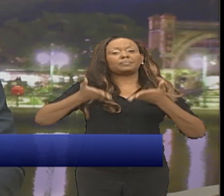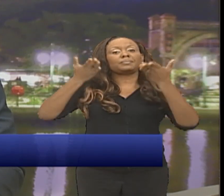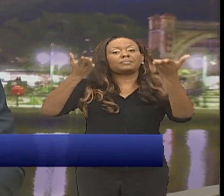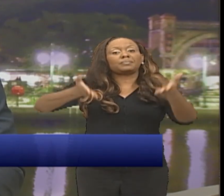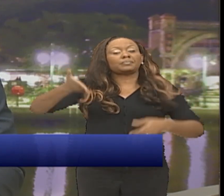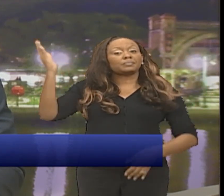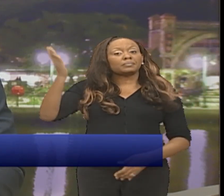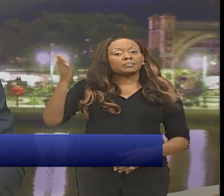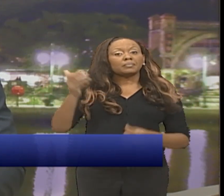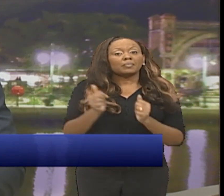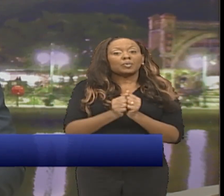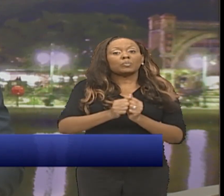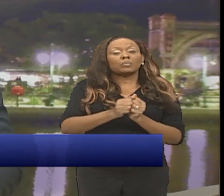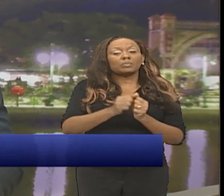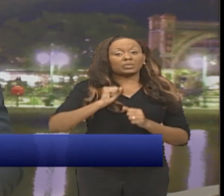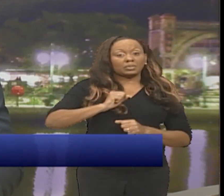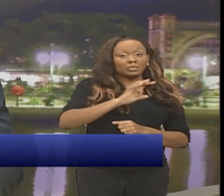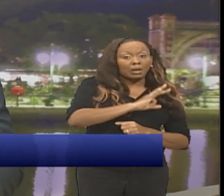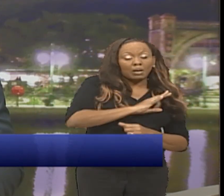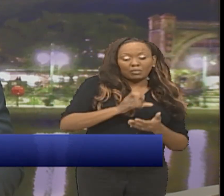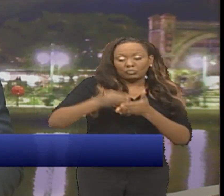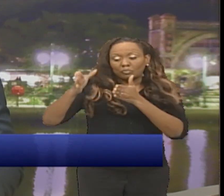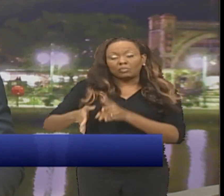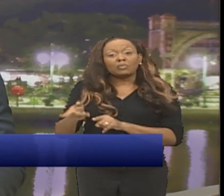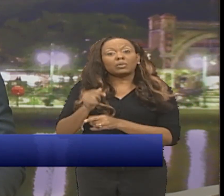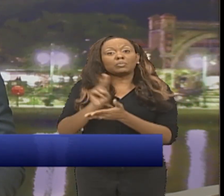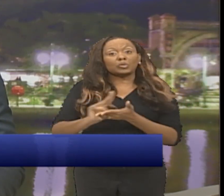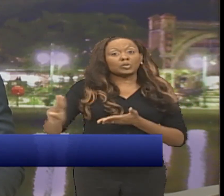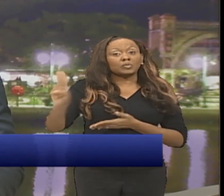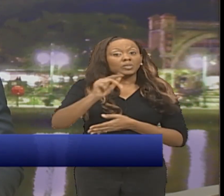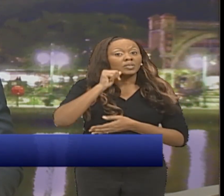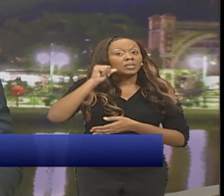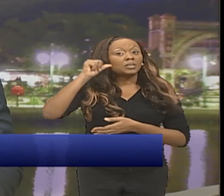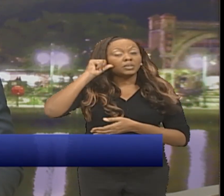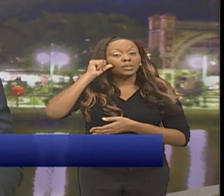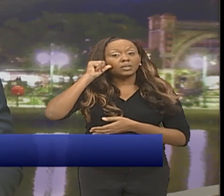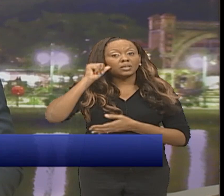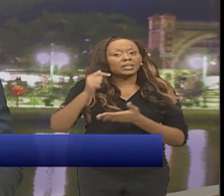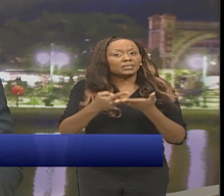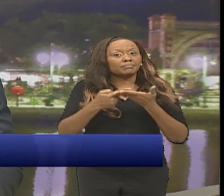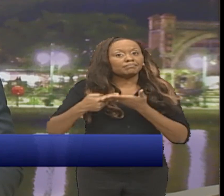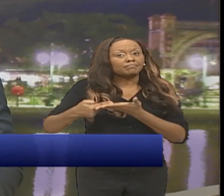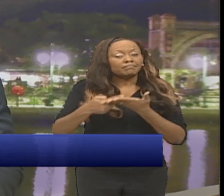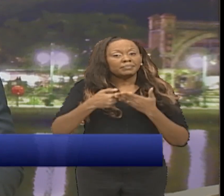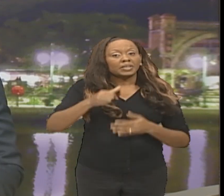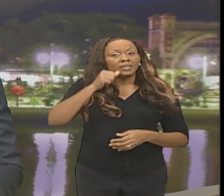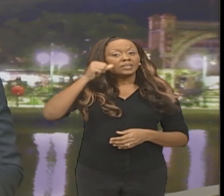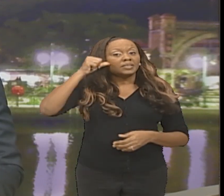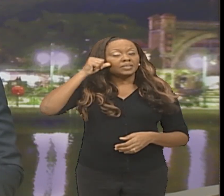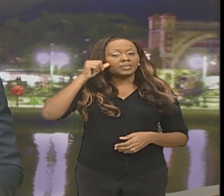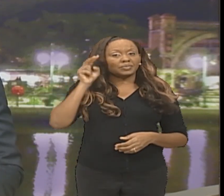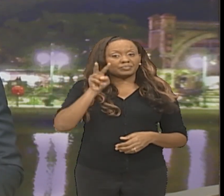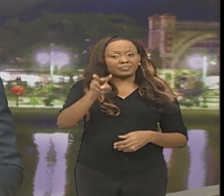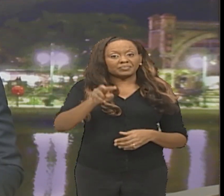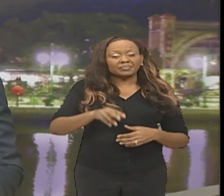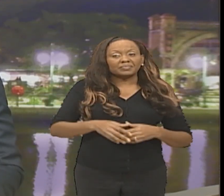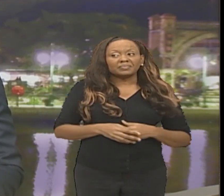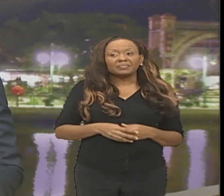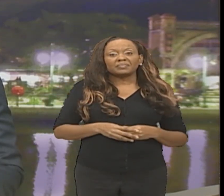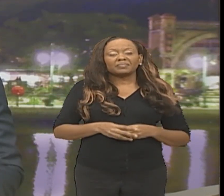staff and students of the University of the West Indies Cave Hill campus called A Conversation with the Prime Minister. Lorna Jones